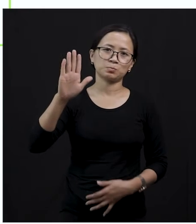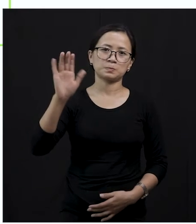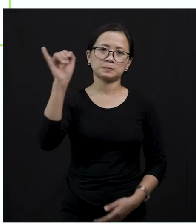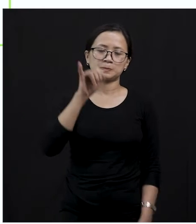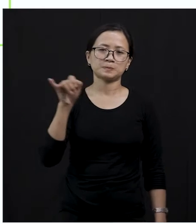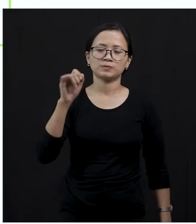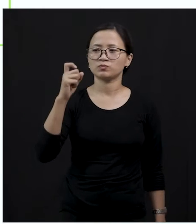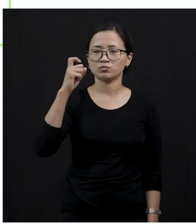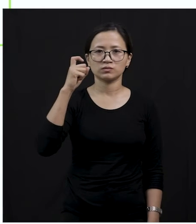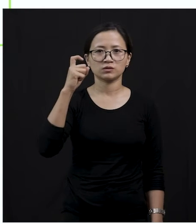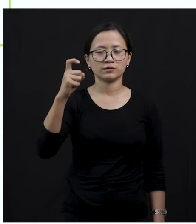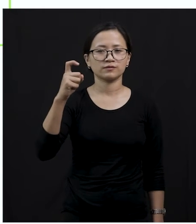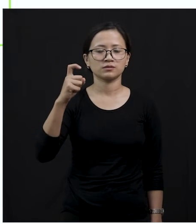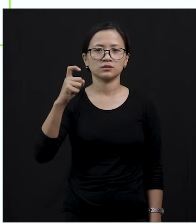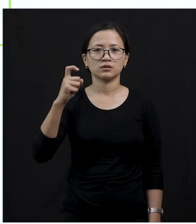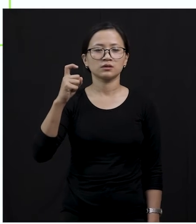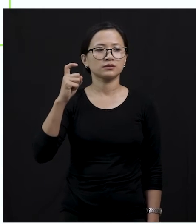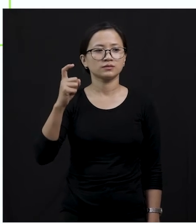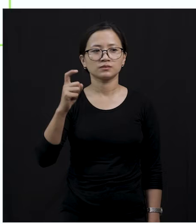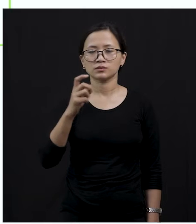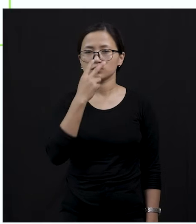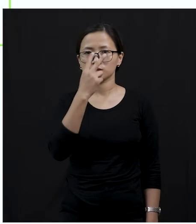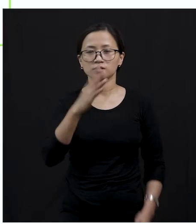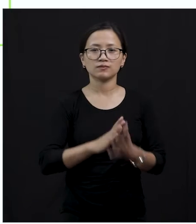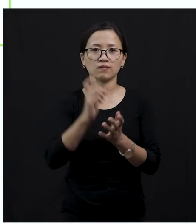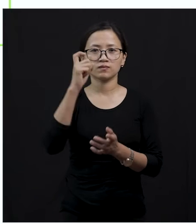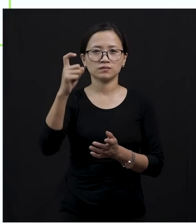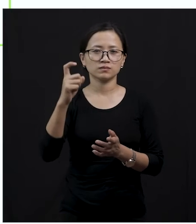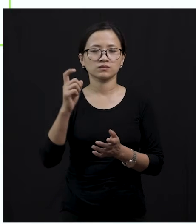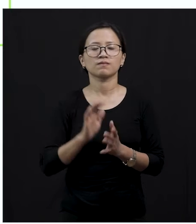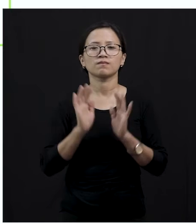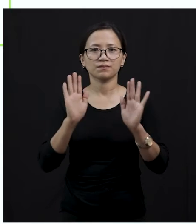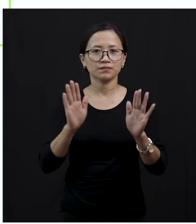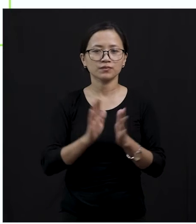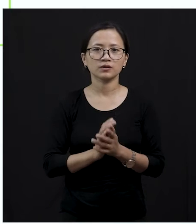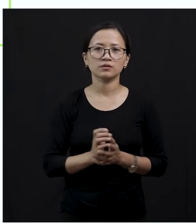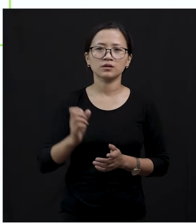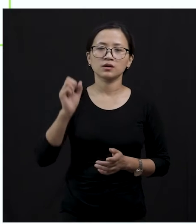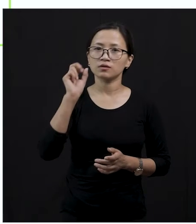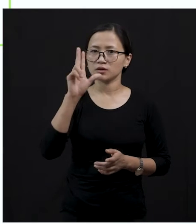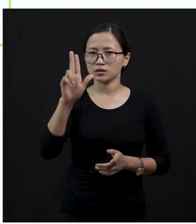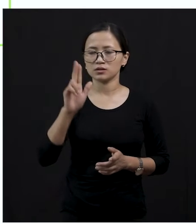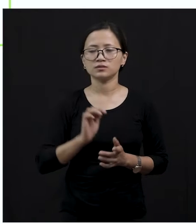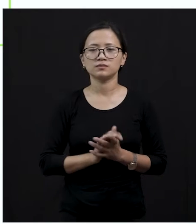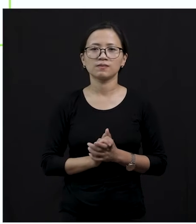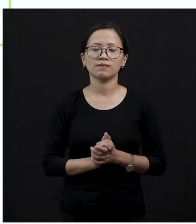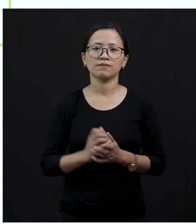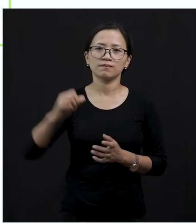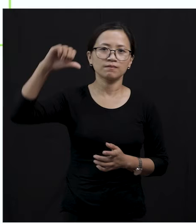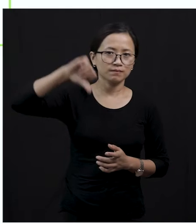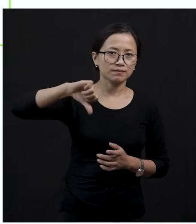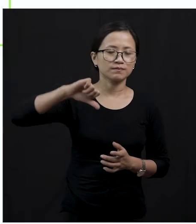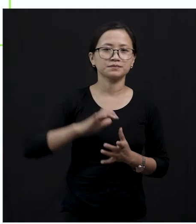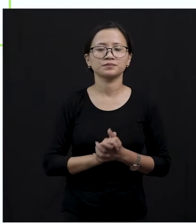5, 6, 7. So 7 has already occurred now. After 7, we have 8